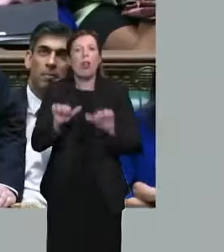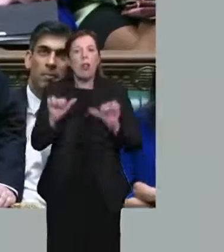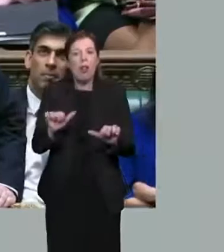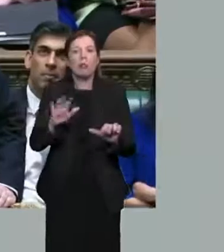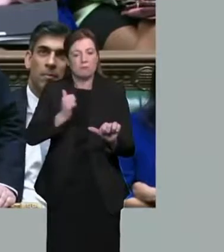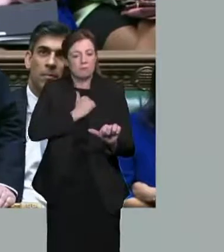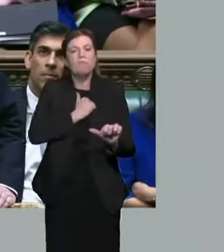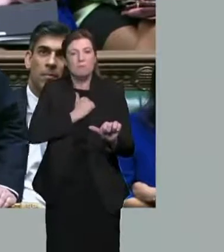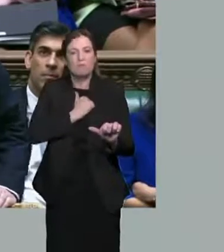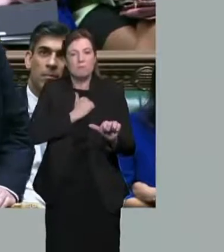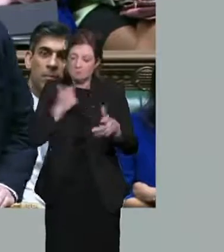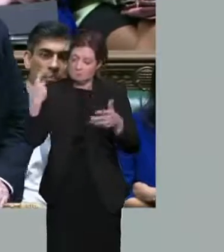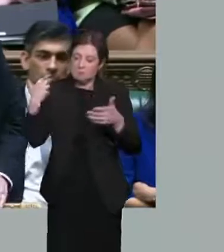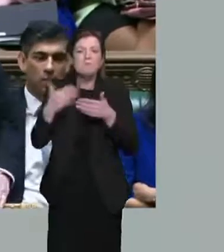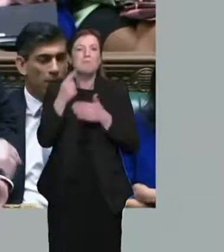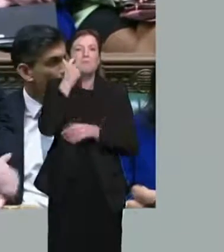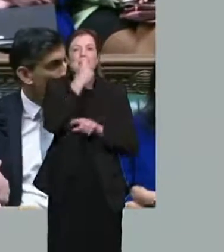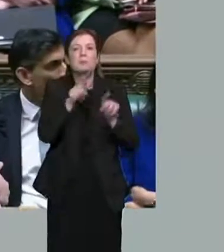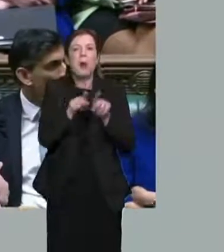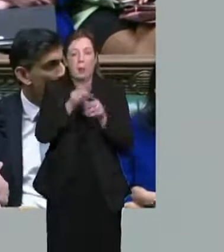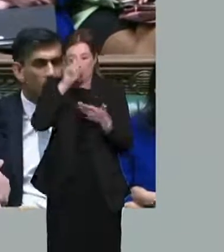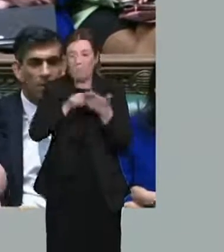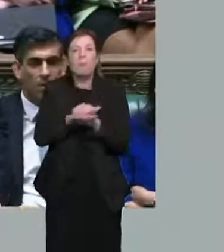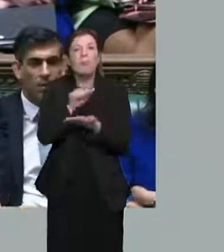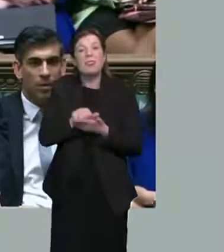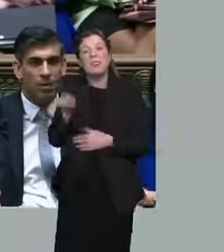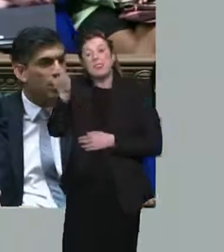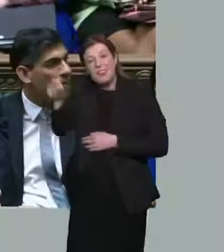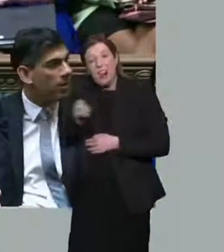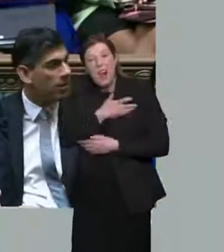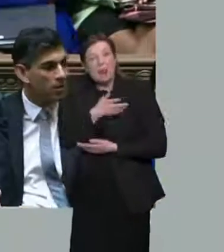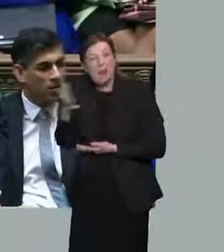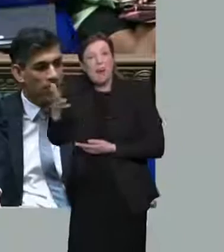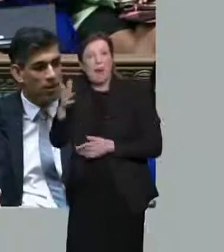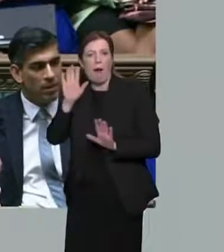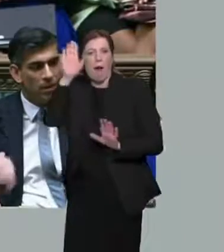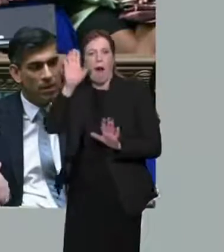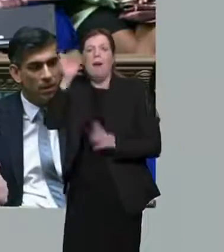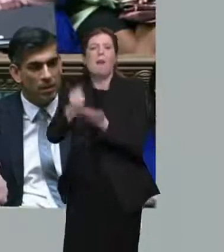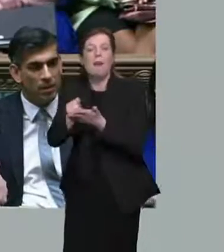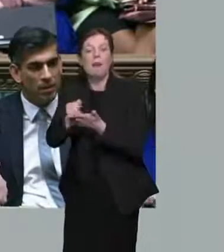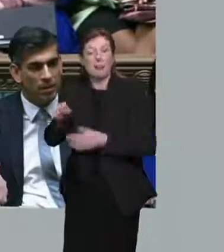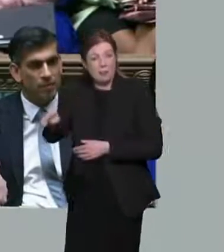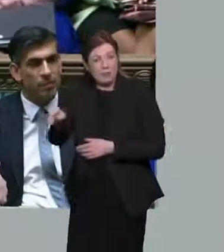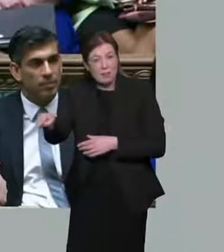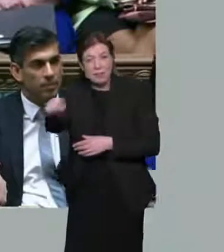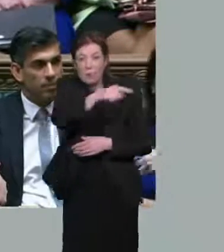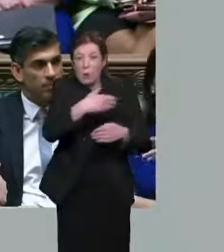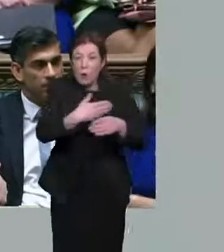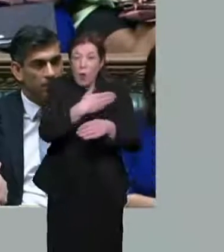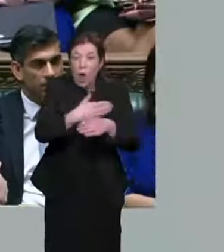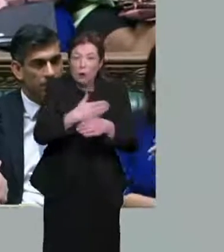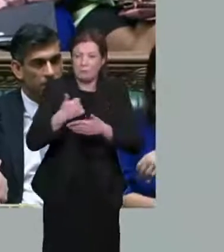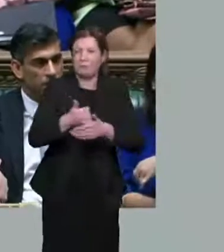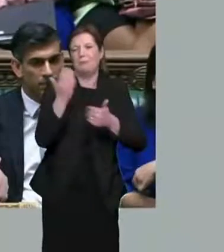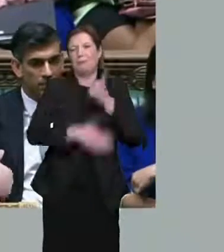calls right during the pandemic. They got the big calls wrong. They would do absolutely nothing to protect workers, let alone P&O